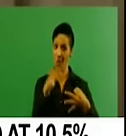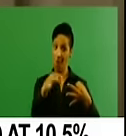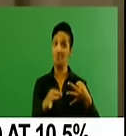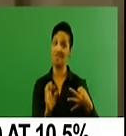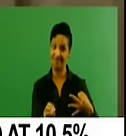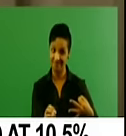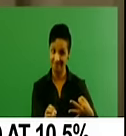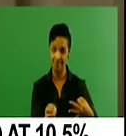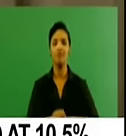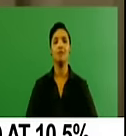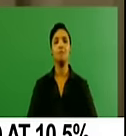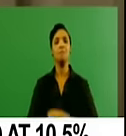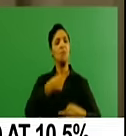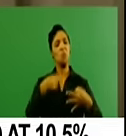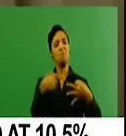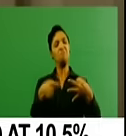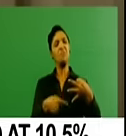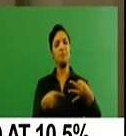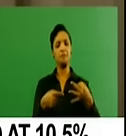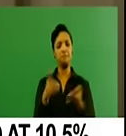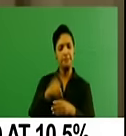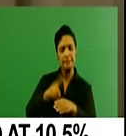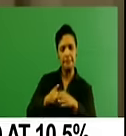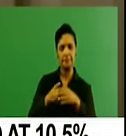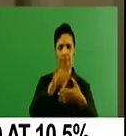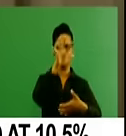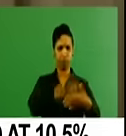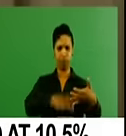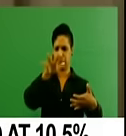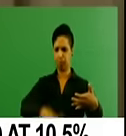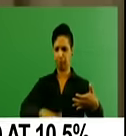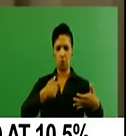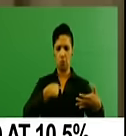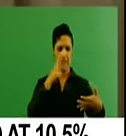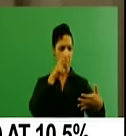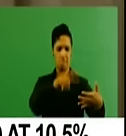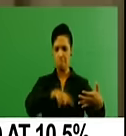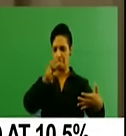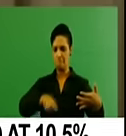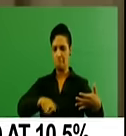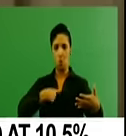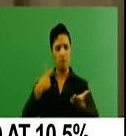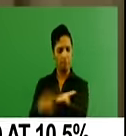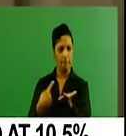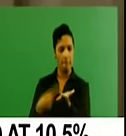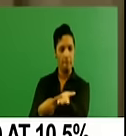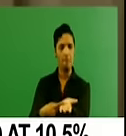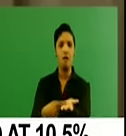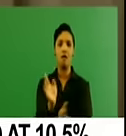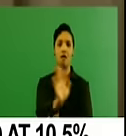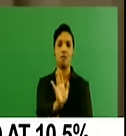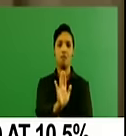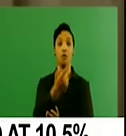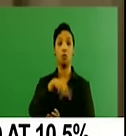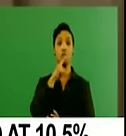After an analysis of the data and a thorough discussion, I can tell you that there was no discussion